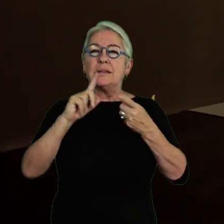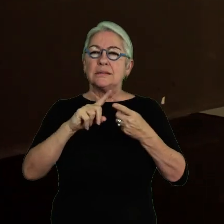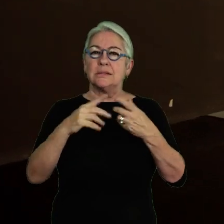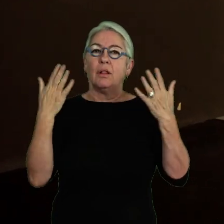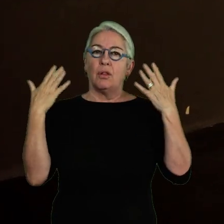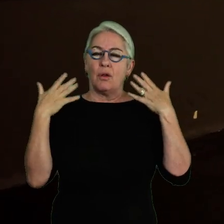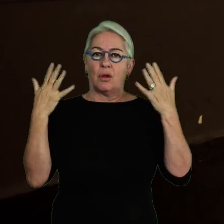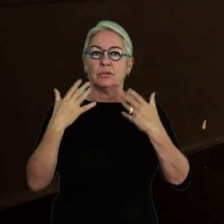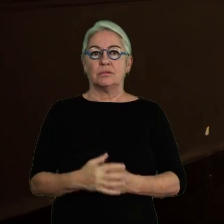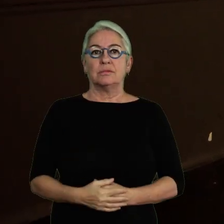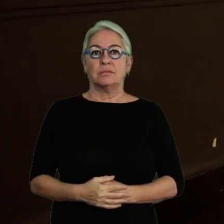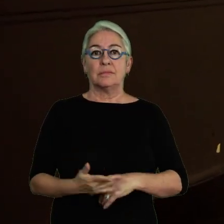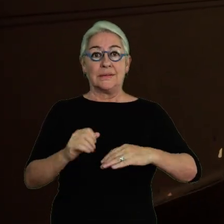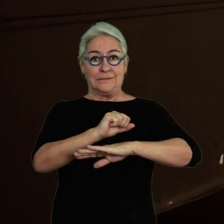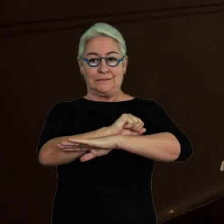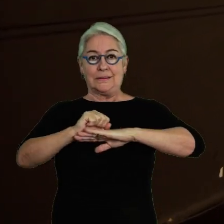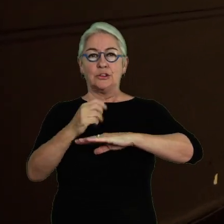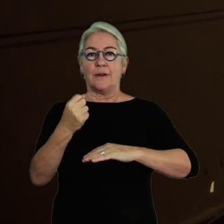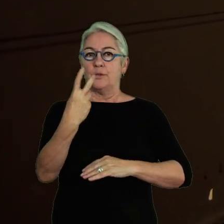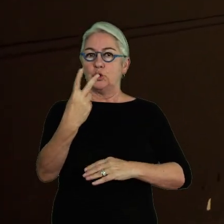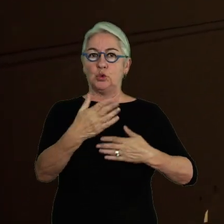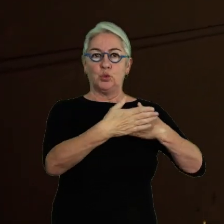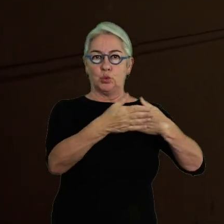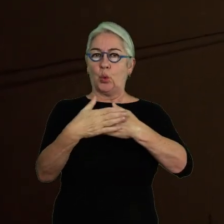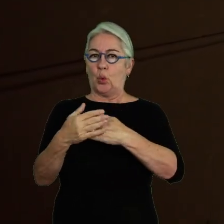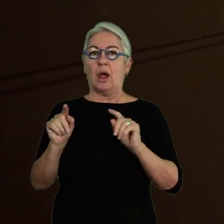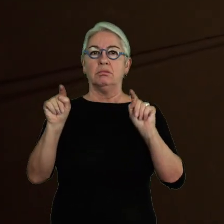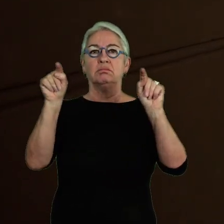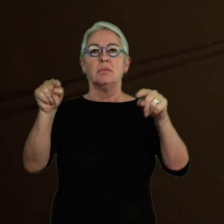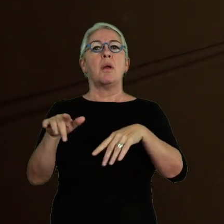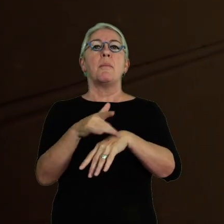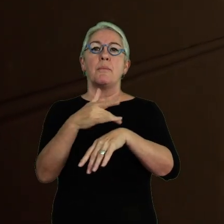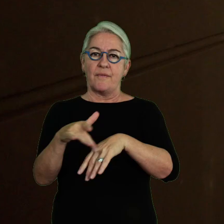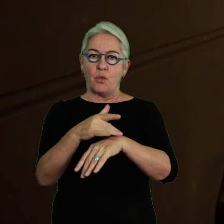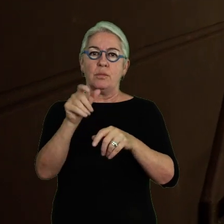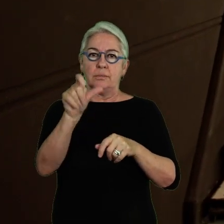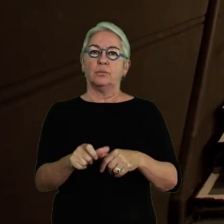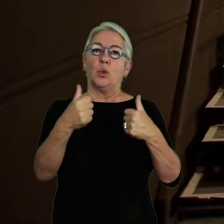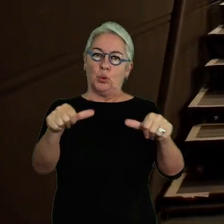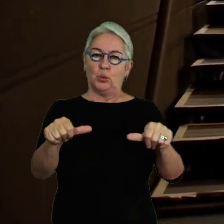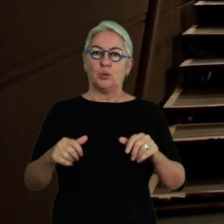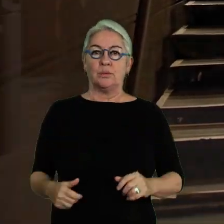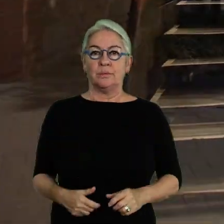the air conditioning and fans. There are 2 doors on the stage side of the room, both for artists' use.